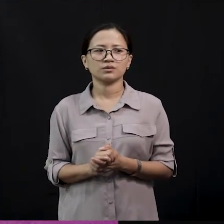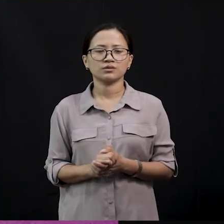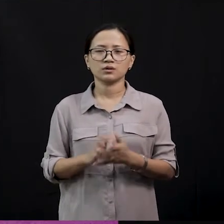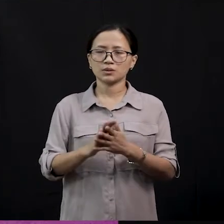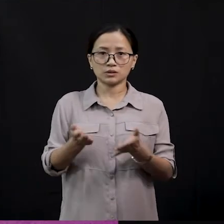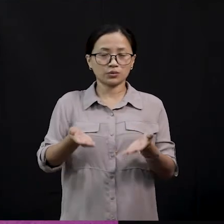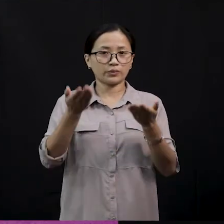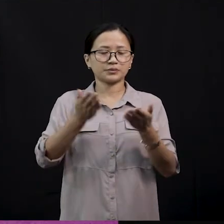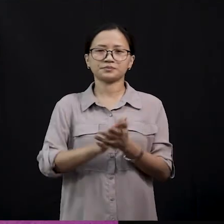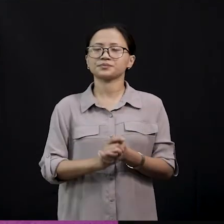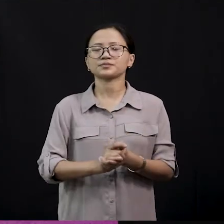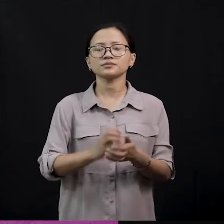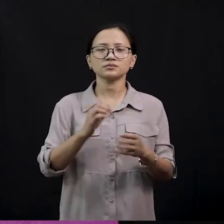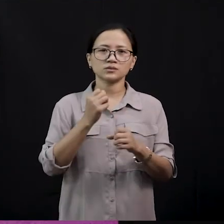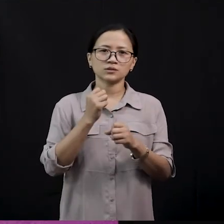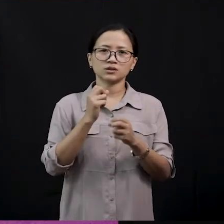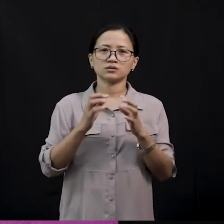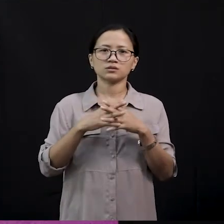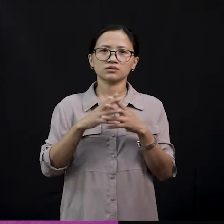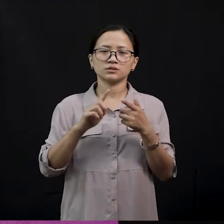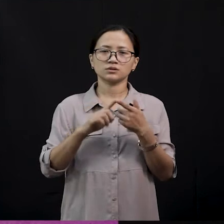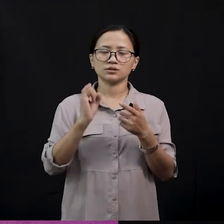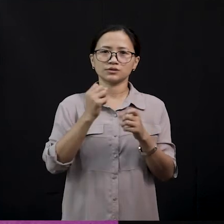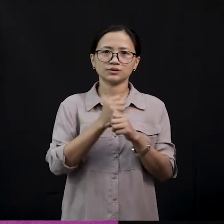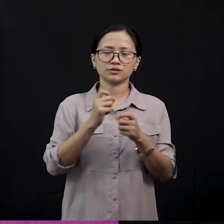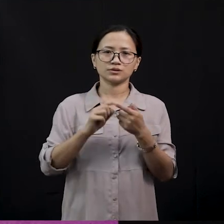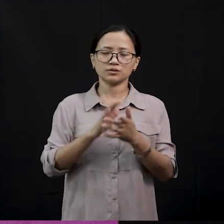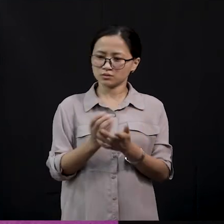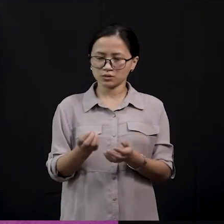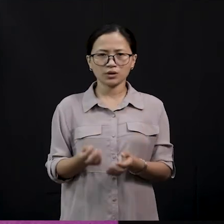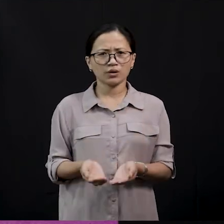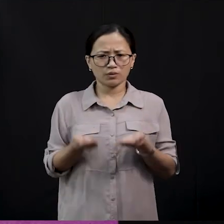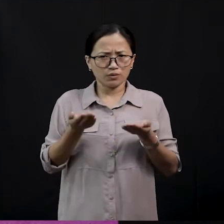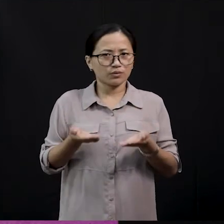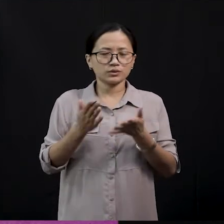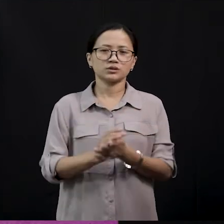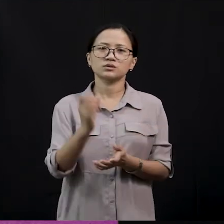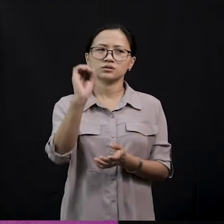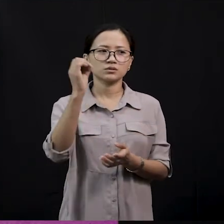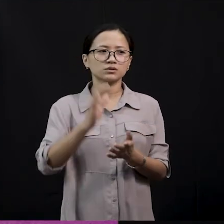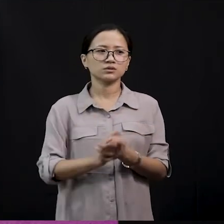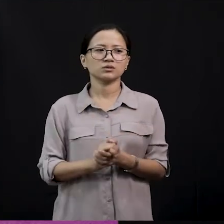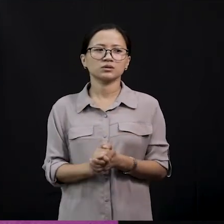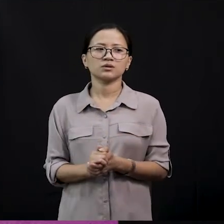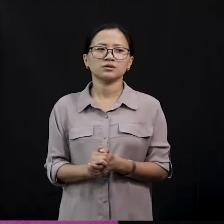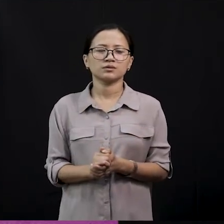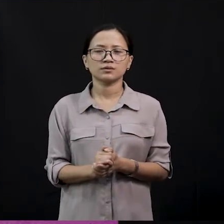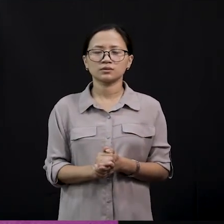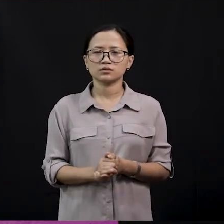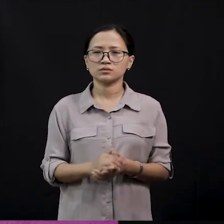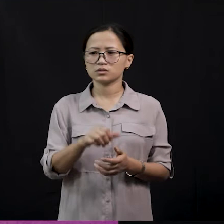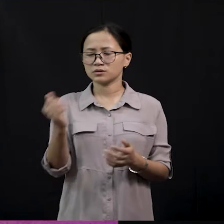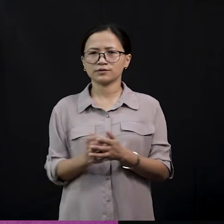but he is acting like a miser, a greedy fellow who, again, another very important fact here is